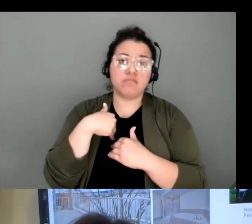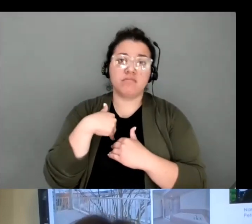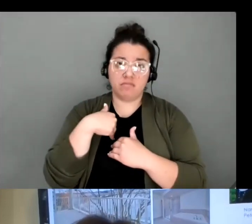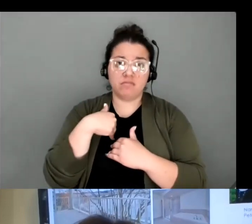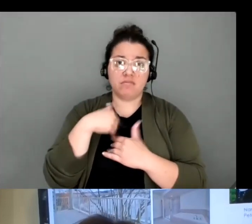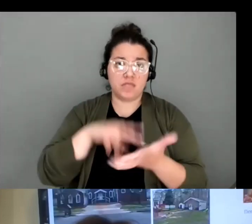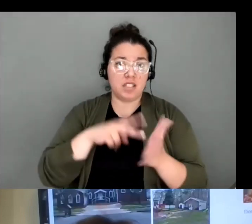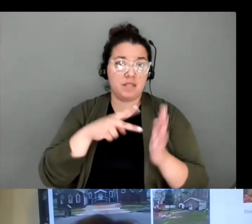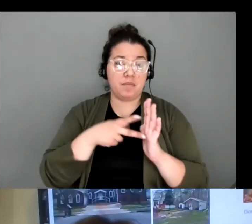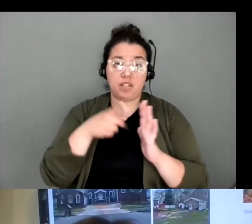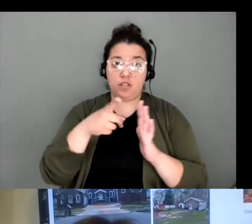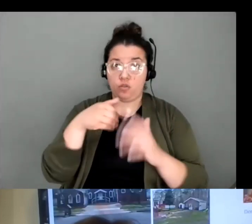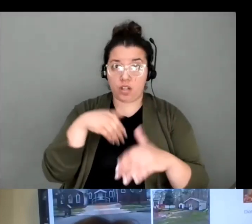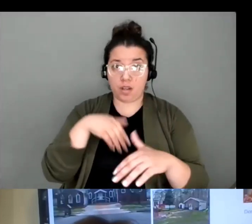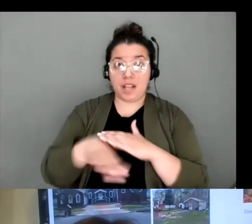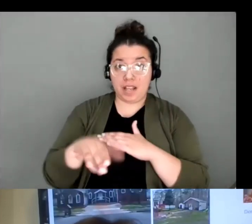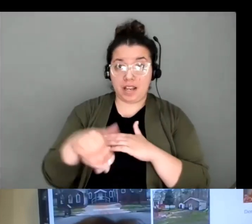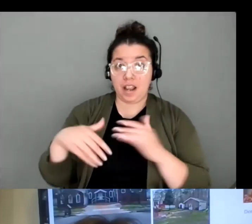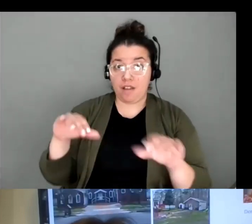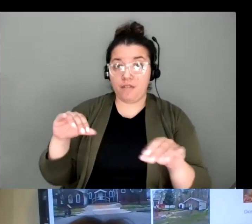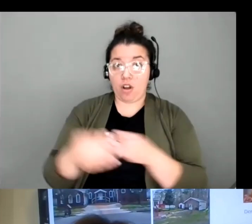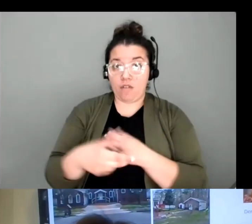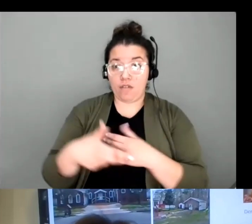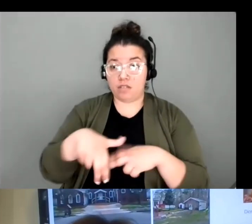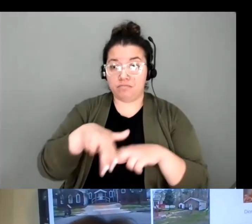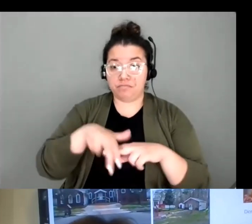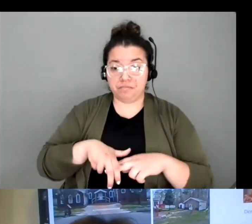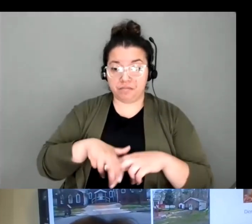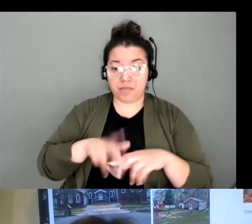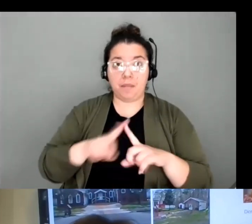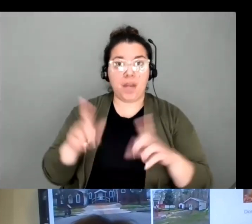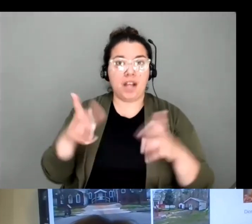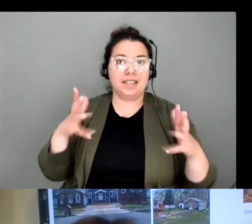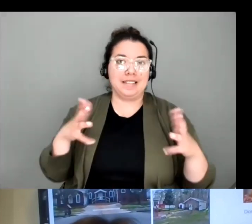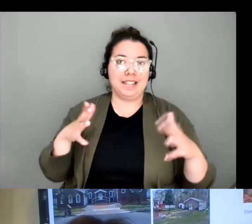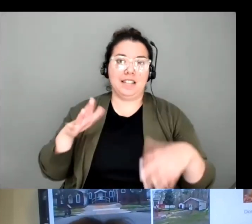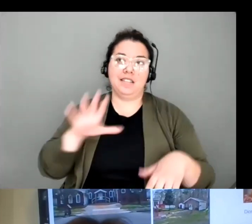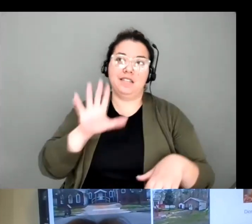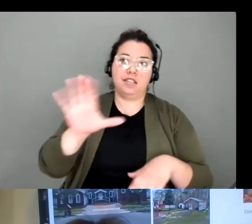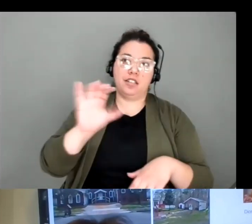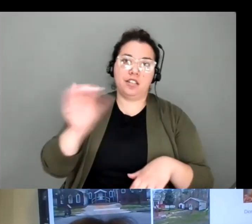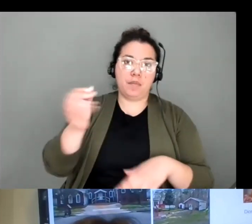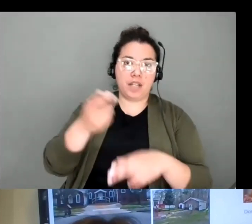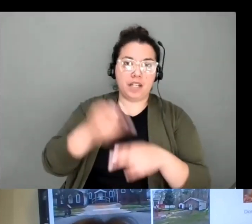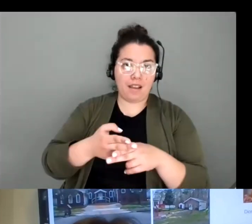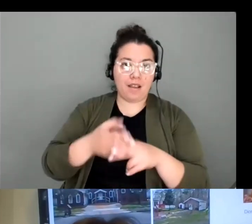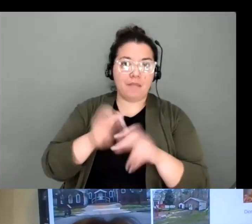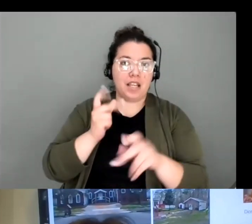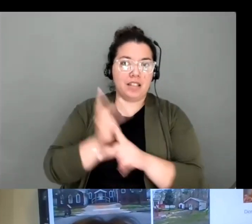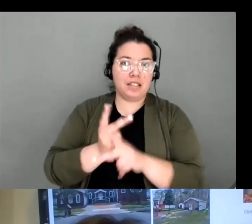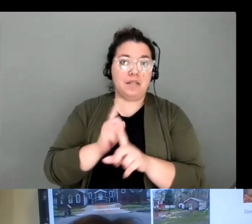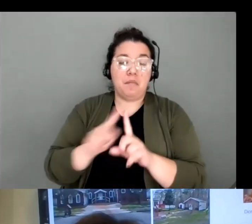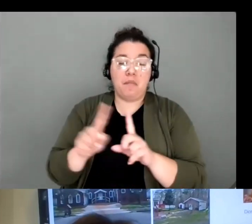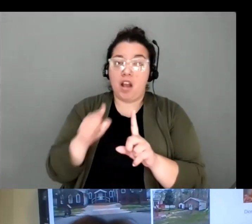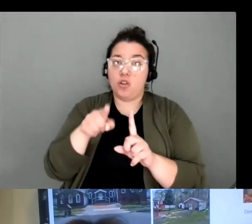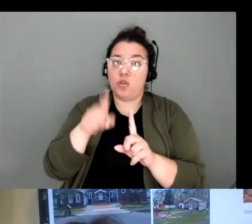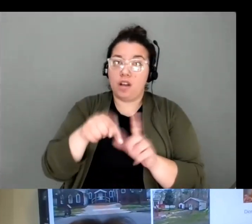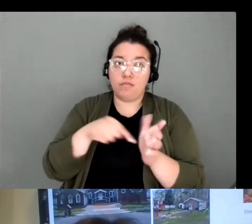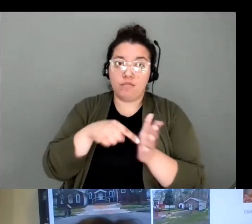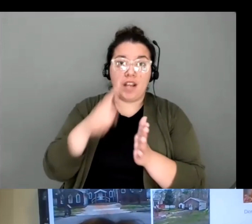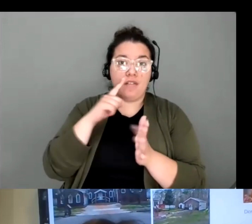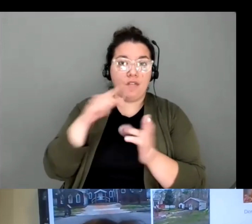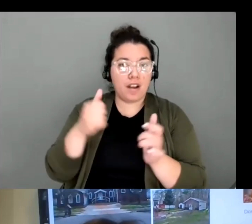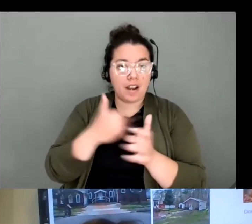you're doing is walking in and have an office space and can say, this is the company I work for, but you have to make sure you pay for everything out of pocket. So it's give and